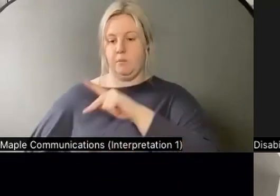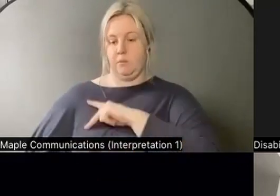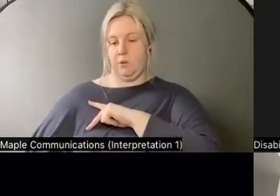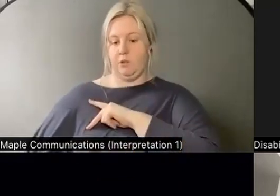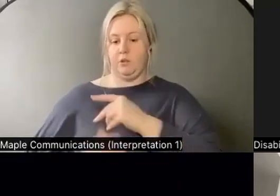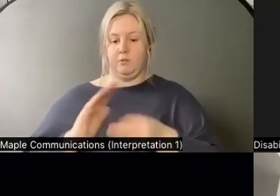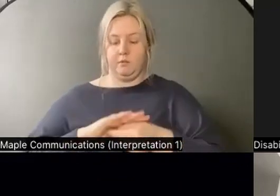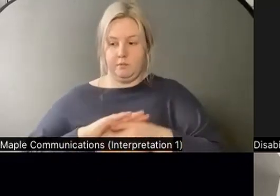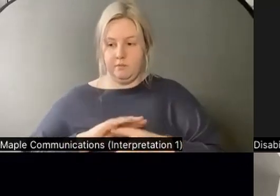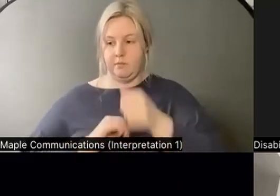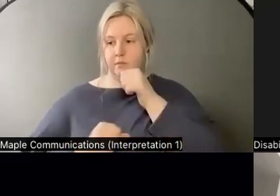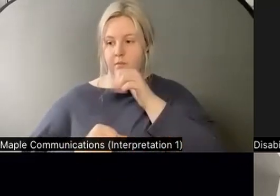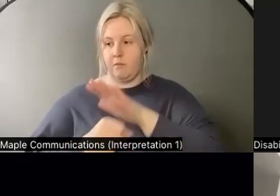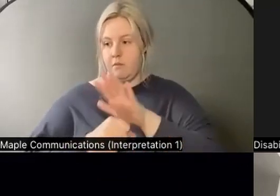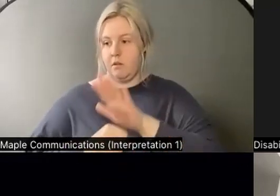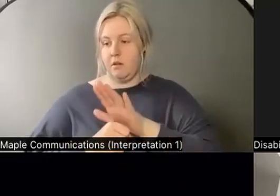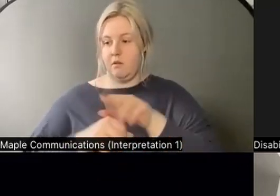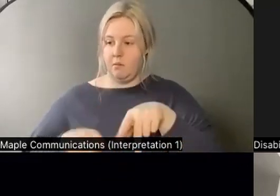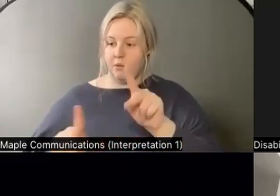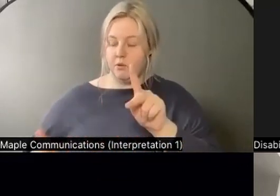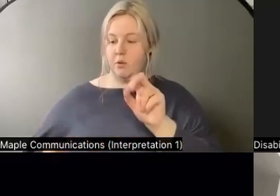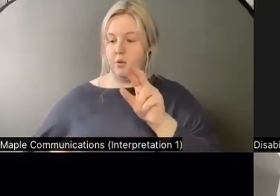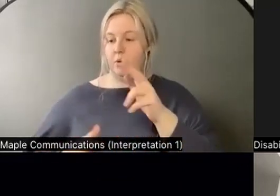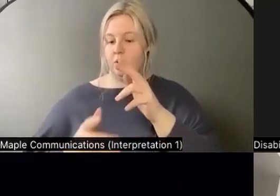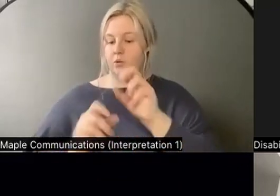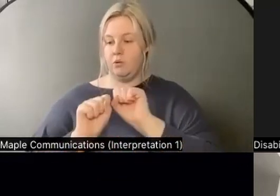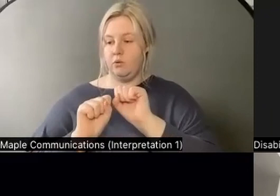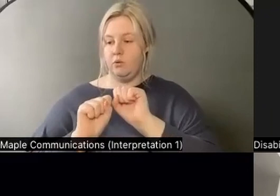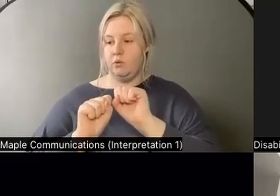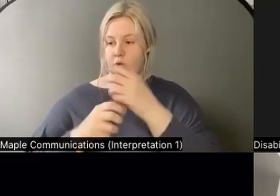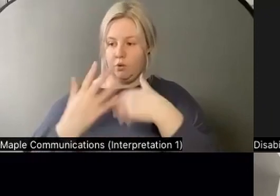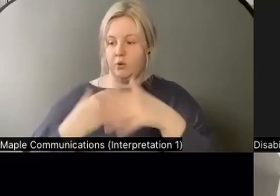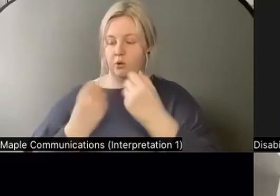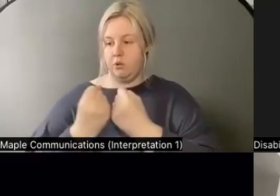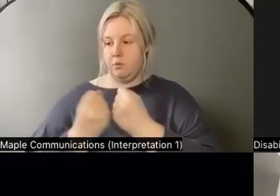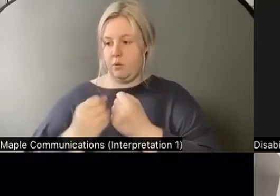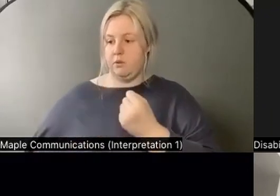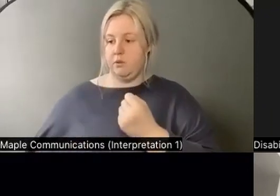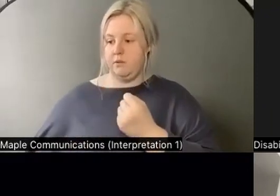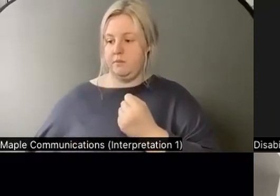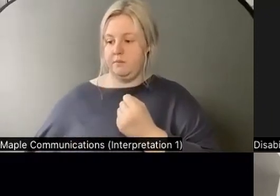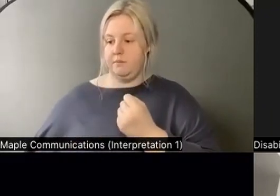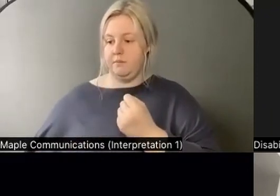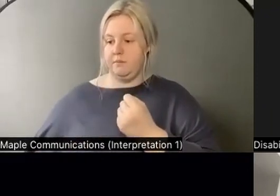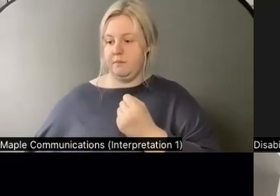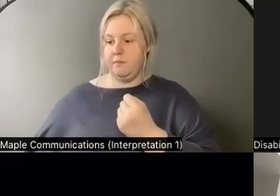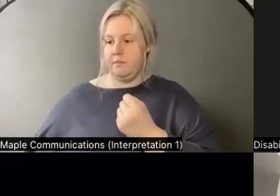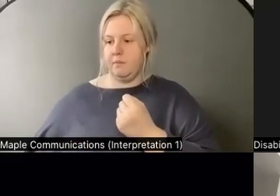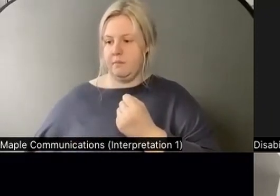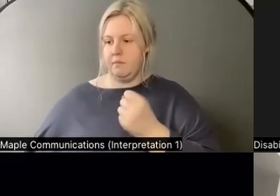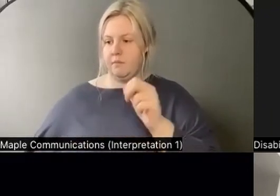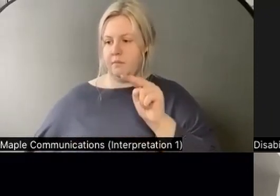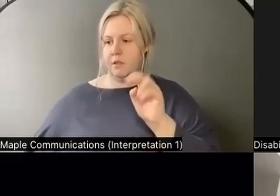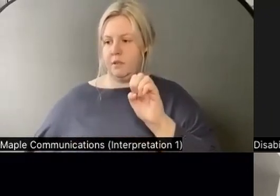lack of opportunity, equality, or social support. In short, neoliberalism at its purest cast the individual as